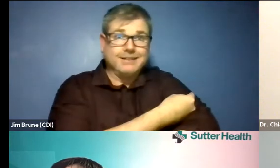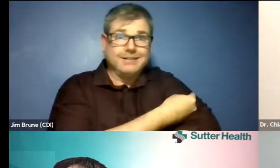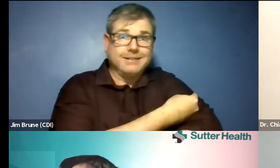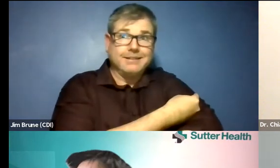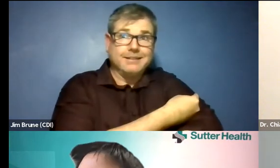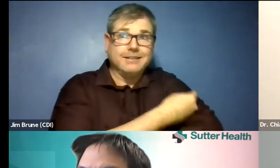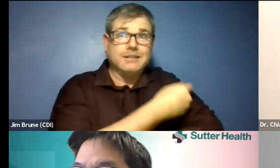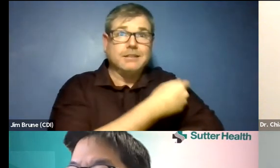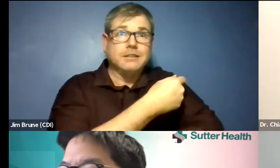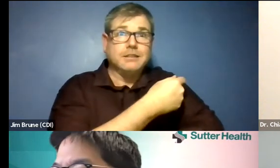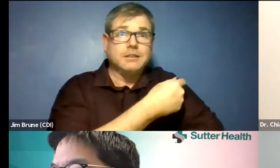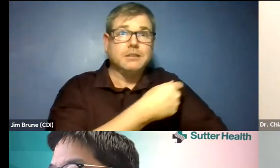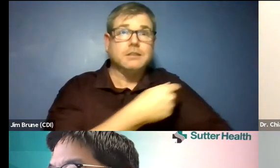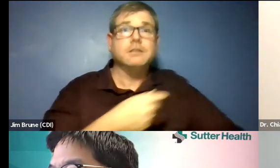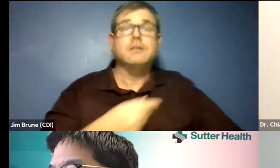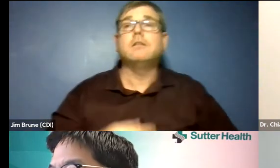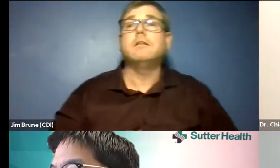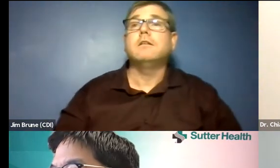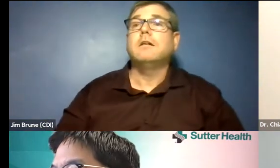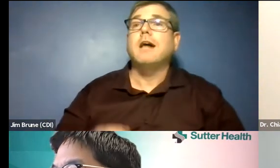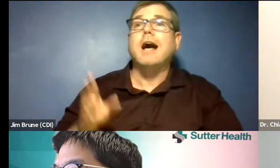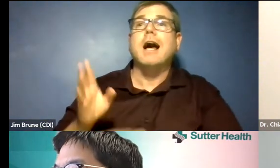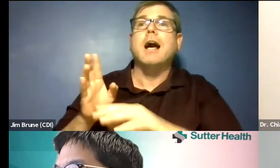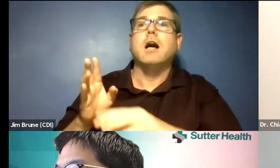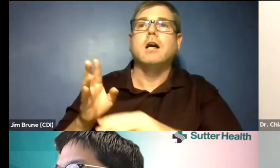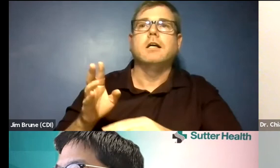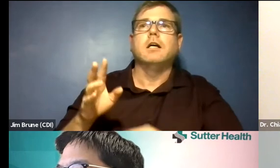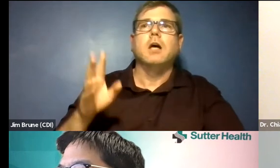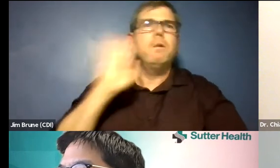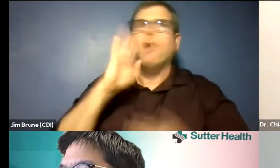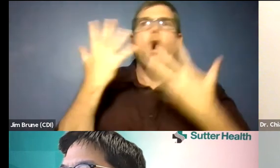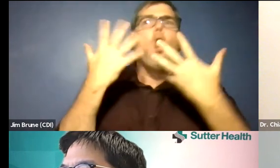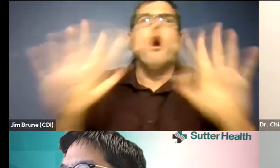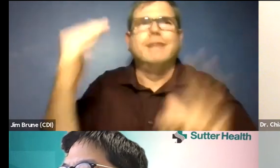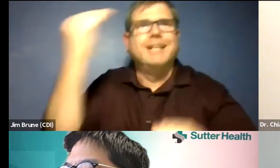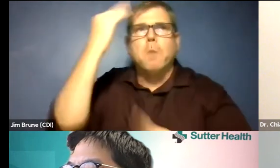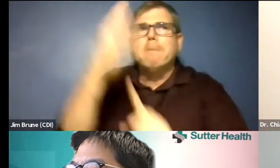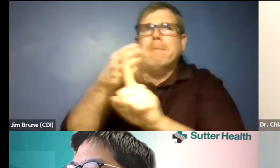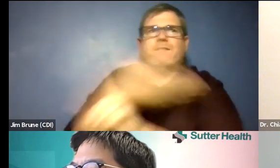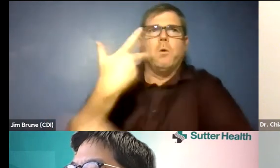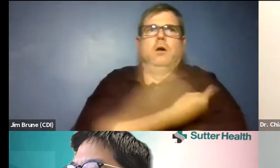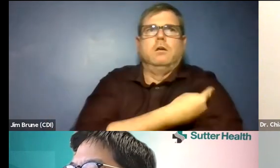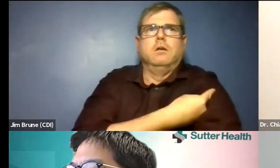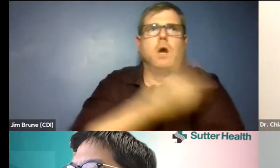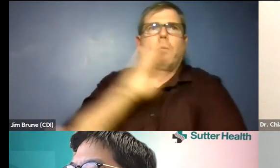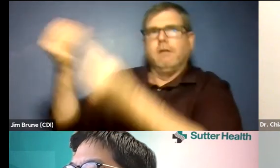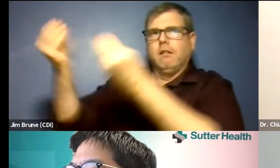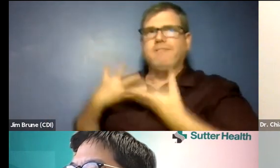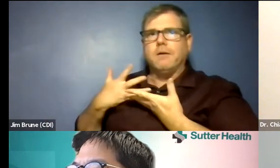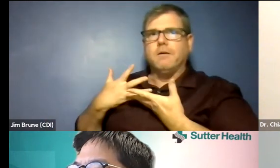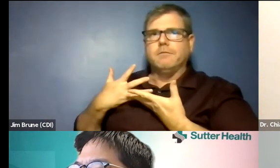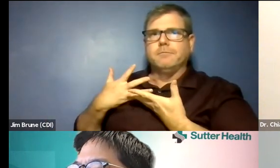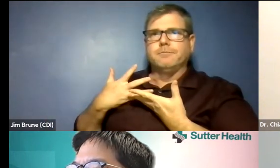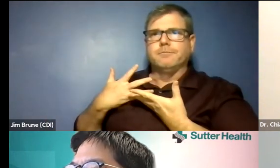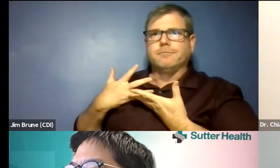or? You'll absolutely know what you're getting before you get it. So they won't give you the vaccine without you